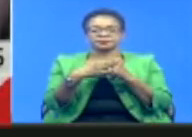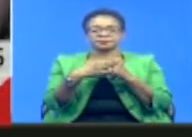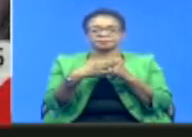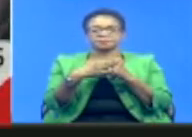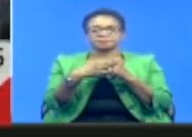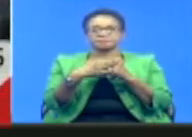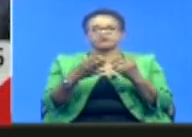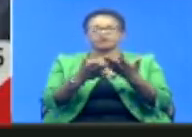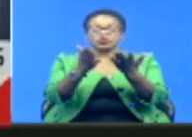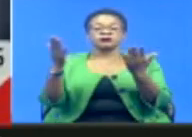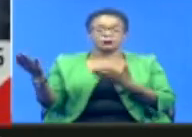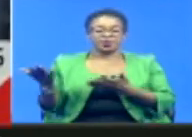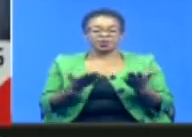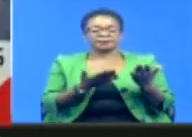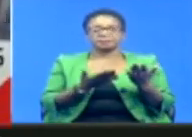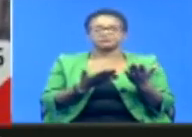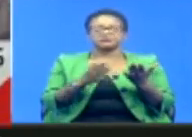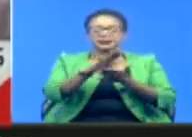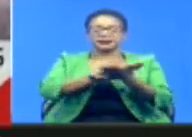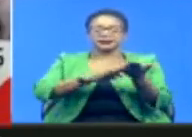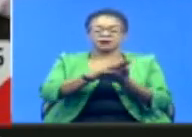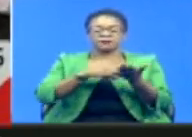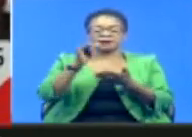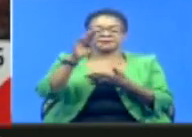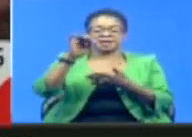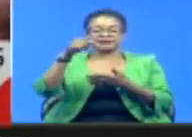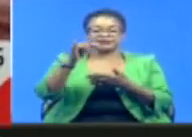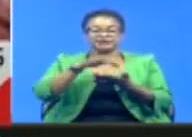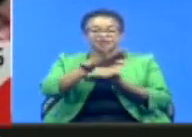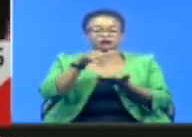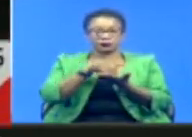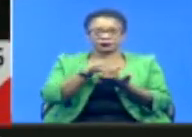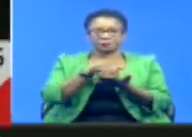He was welcomed in Gedongo area of Imenti Central constituency.